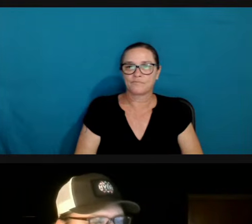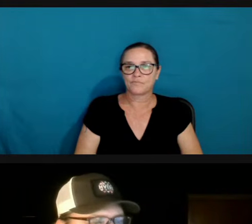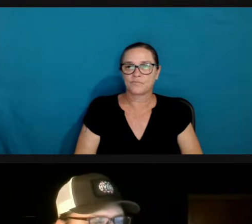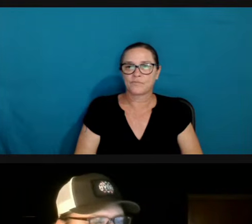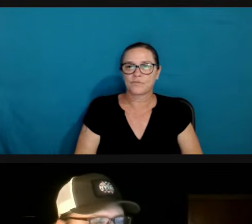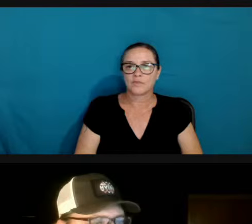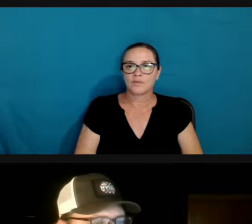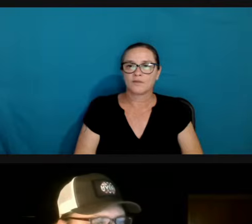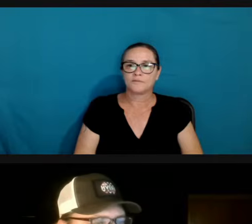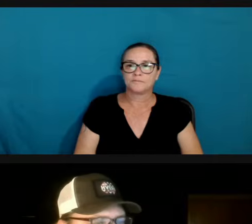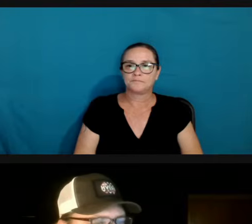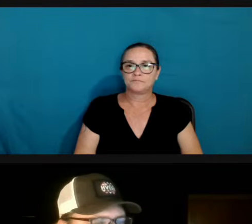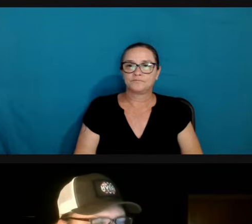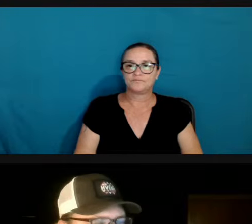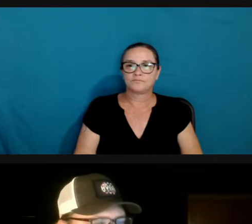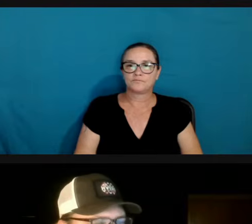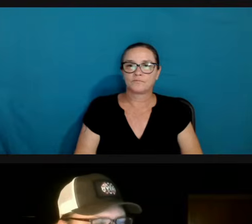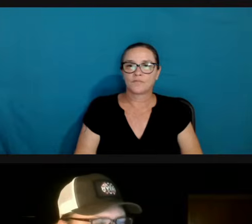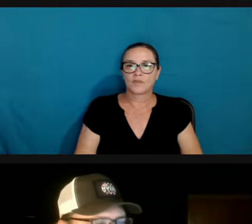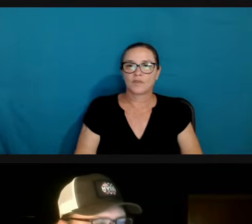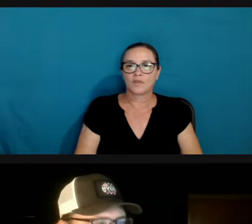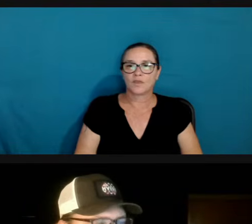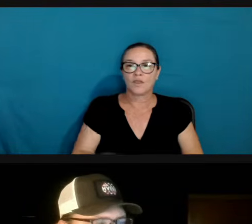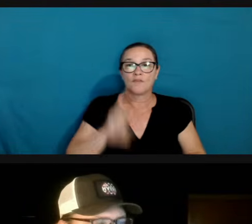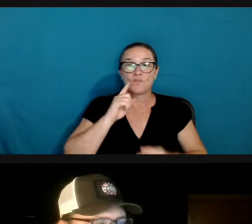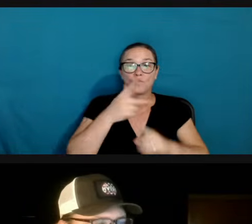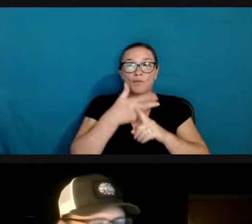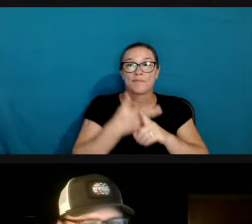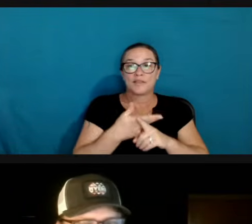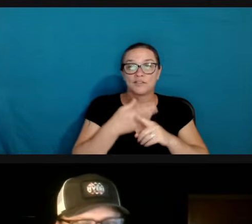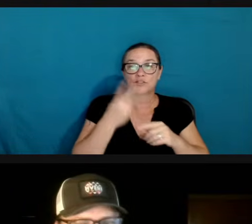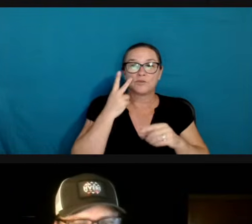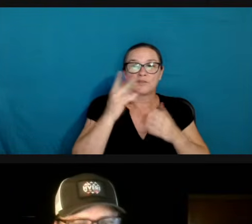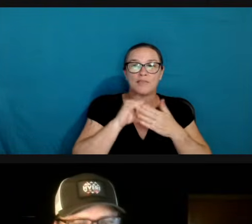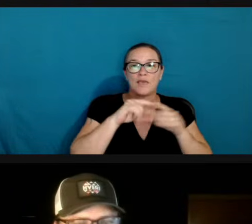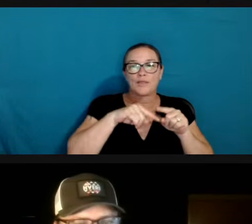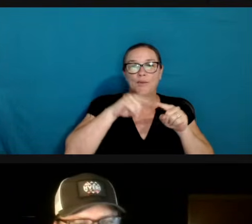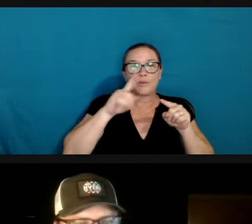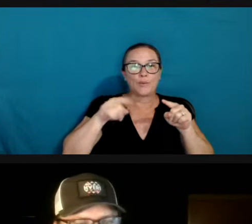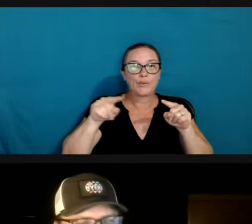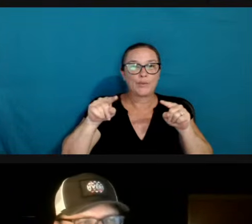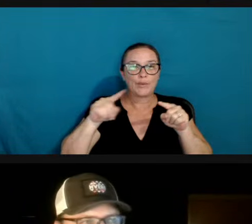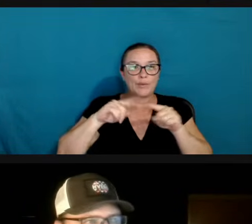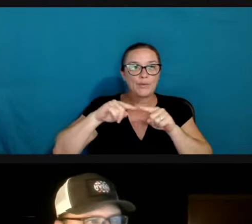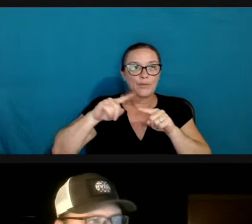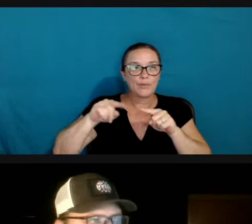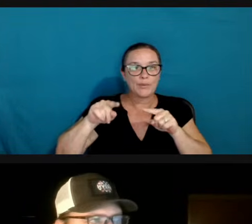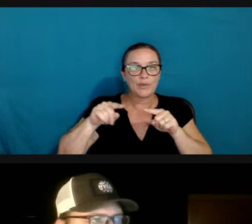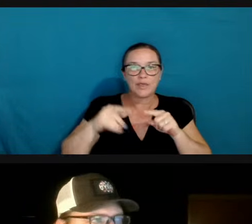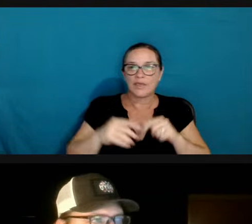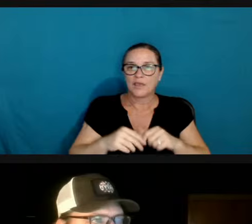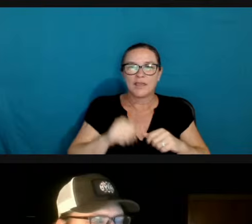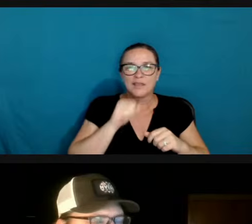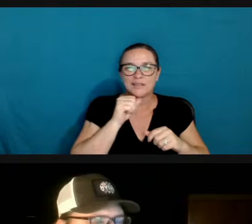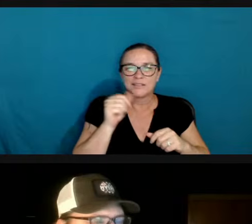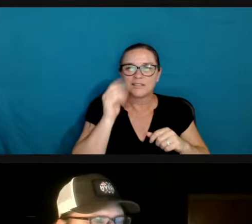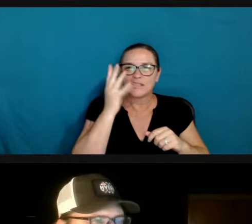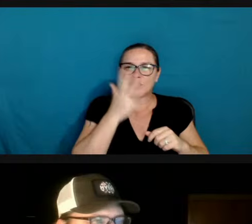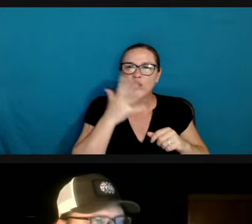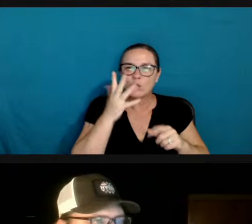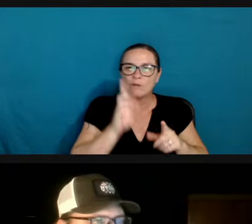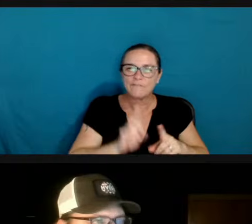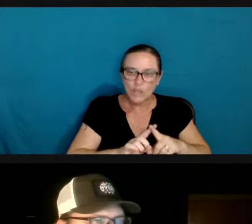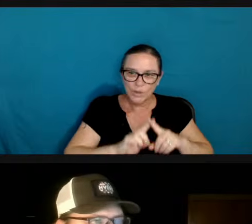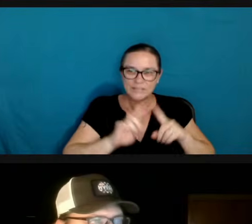the storm data. Over the last 3 months, there is that little blip right there. You can see it doesn't look too different from our natural deflation